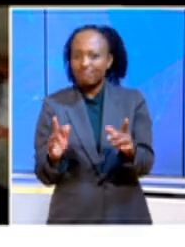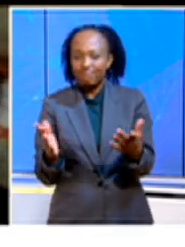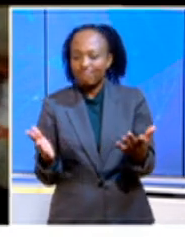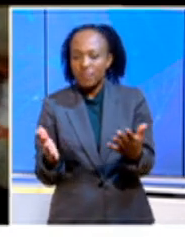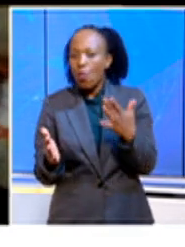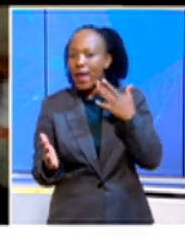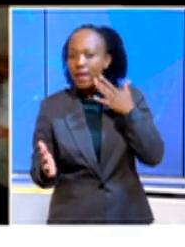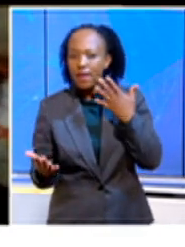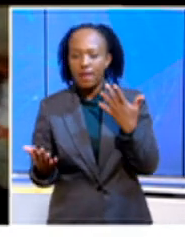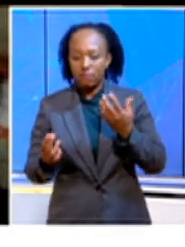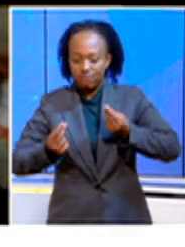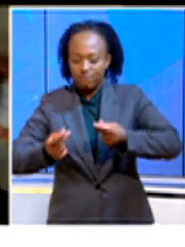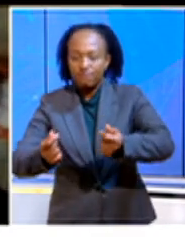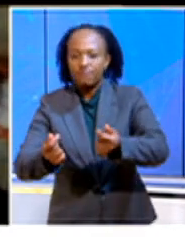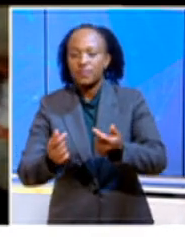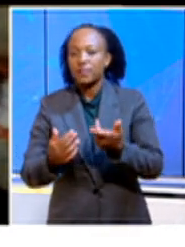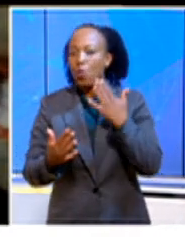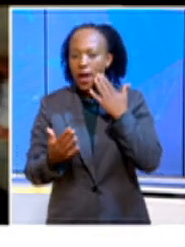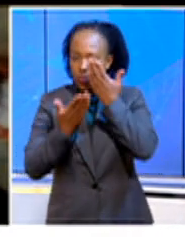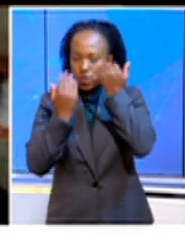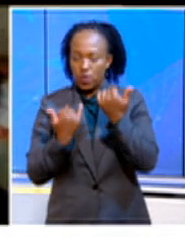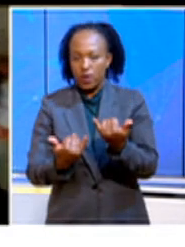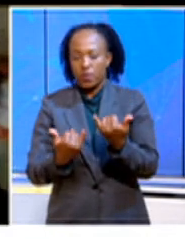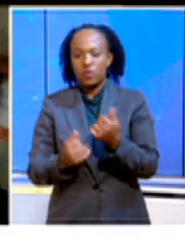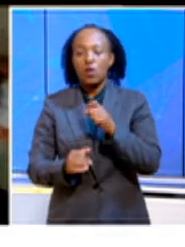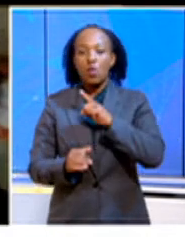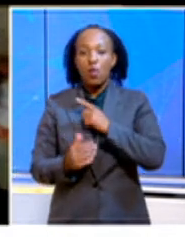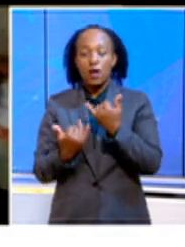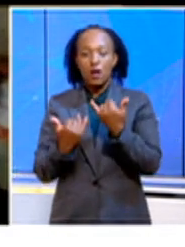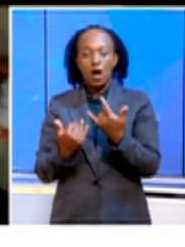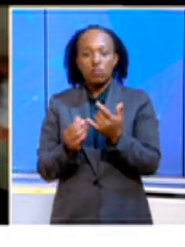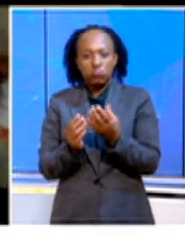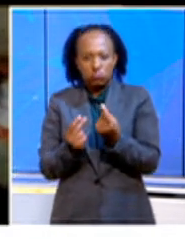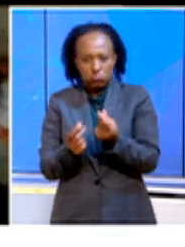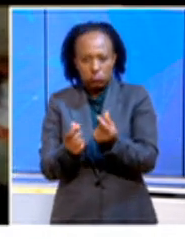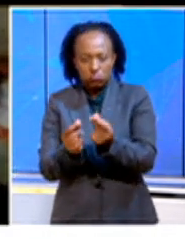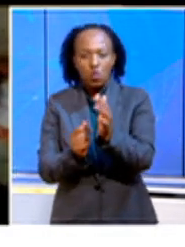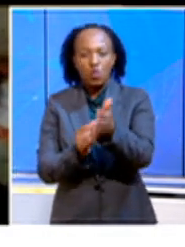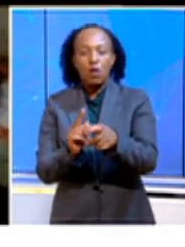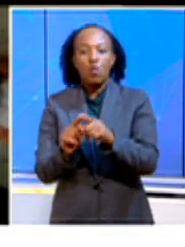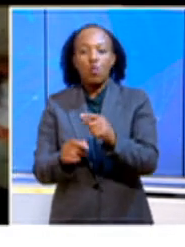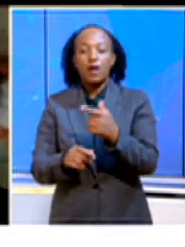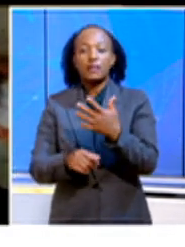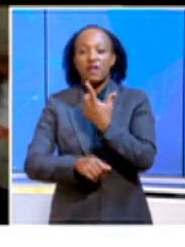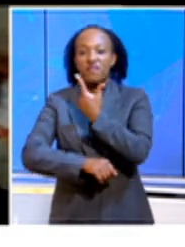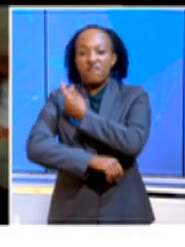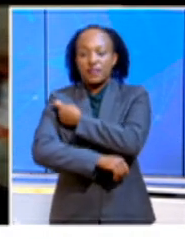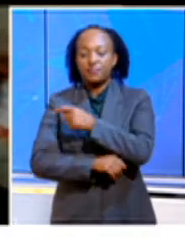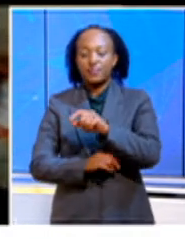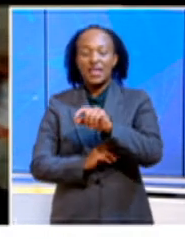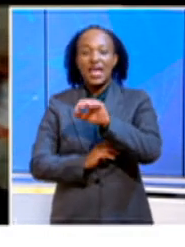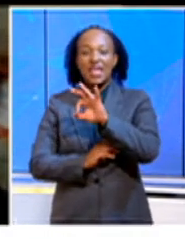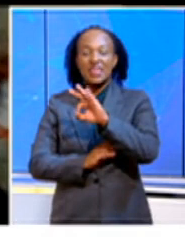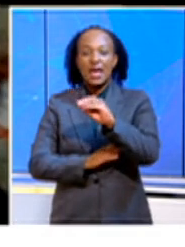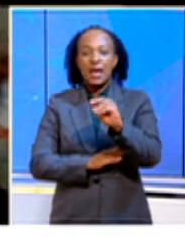at what rate. But I think that we're in a position now to begin to plan to scale up, so that we're vaccinating at about